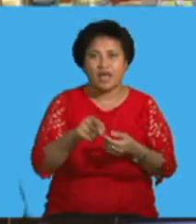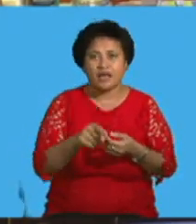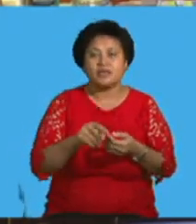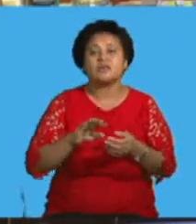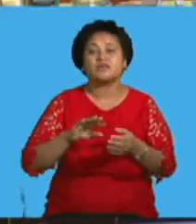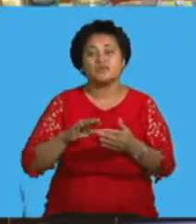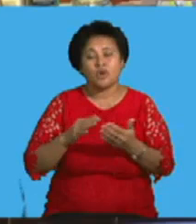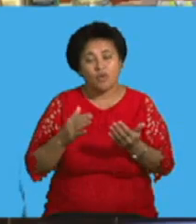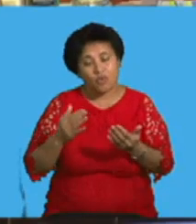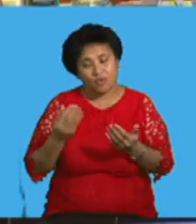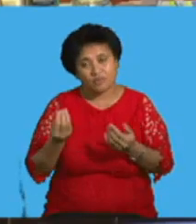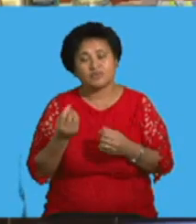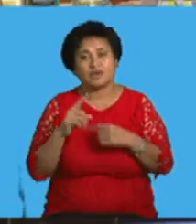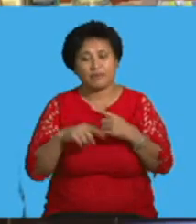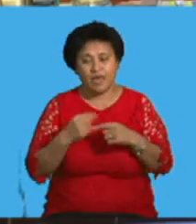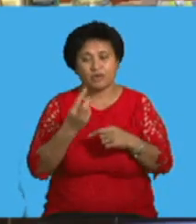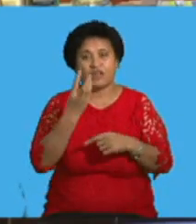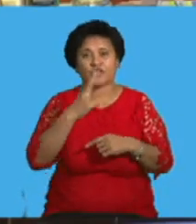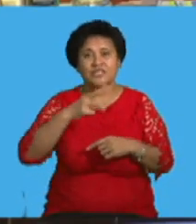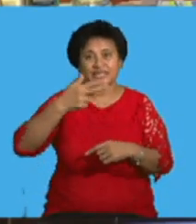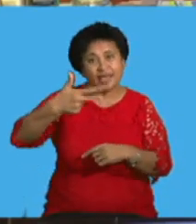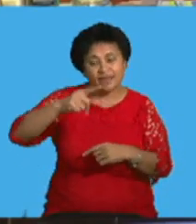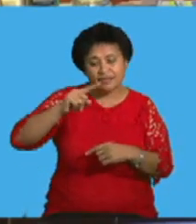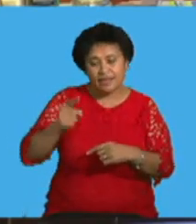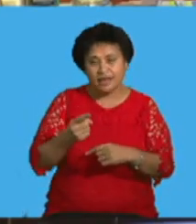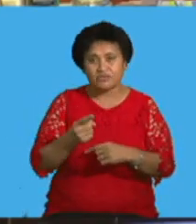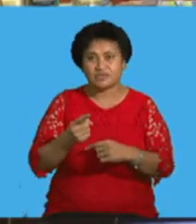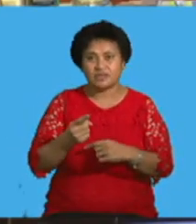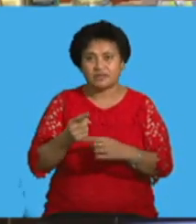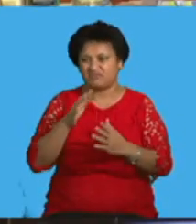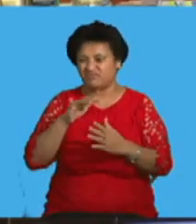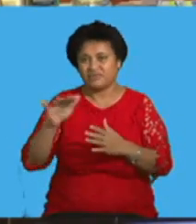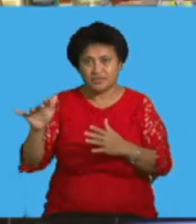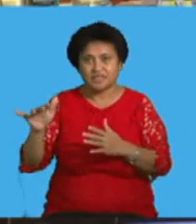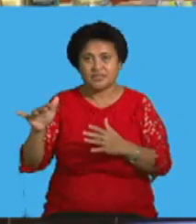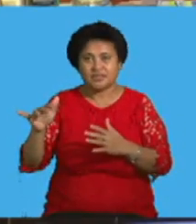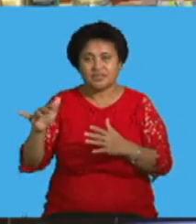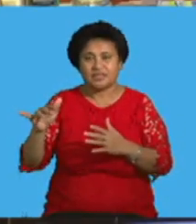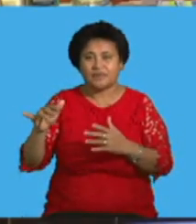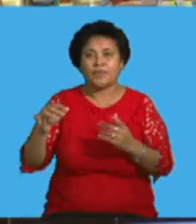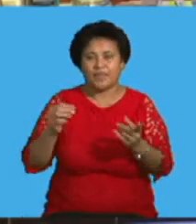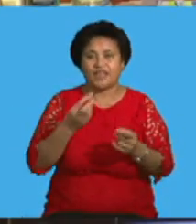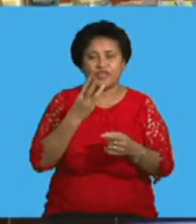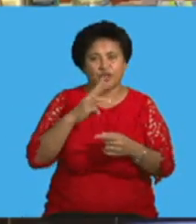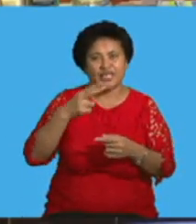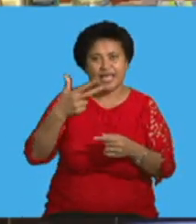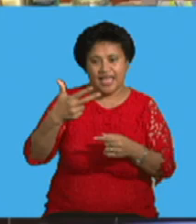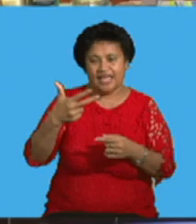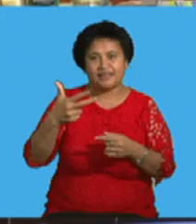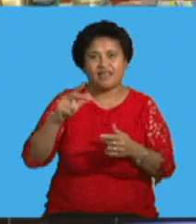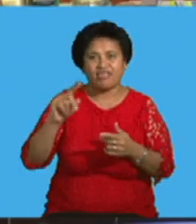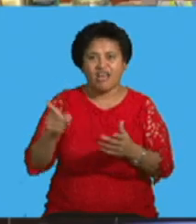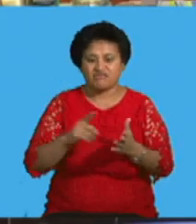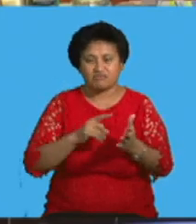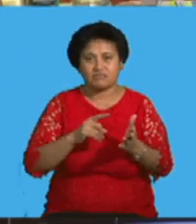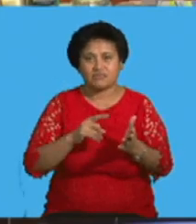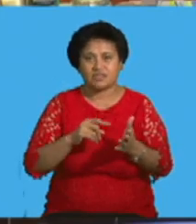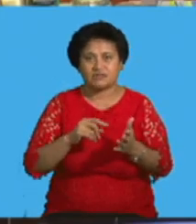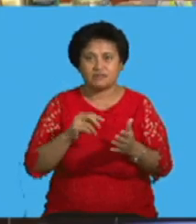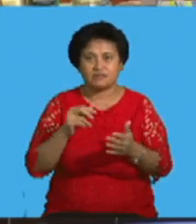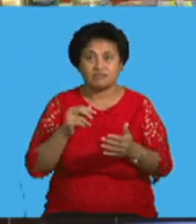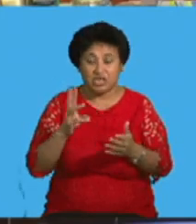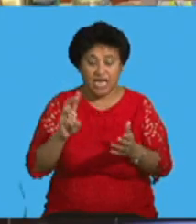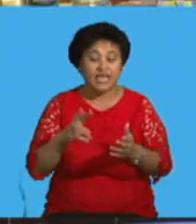38,636 Fijians have been assisted to the tune of approximately $38.6 million,